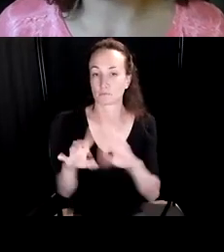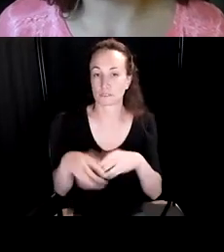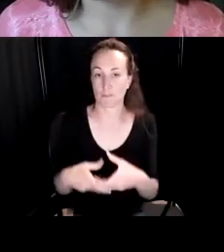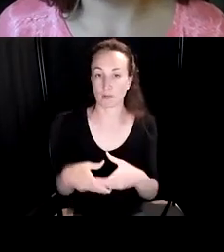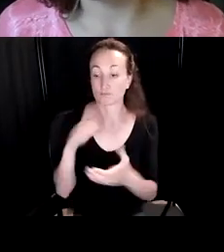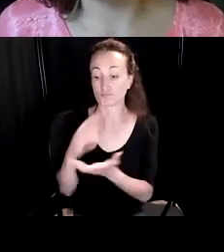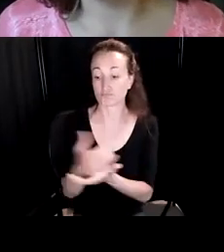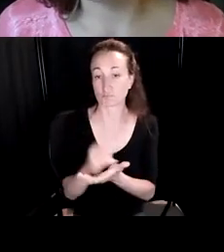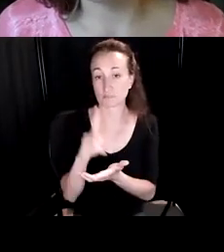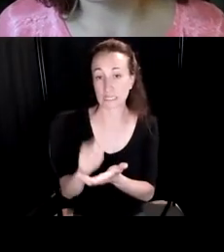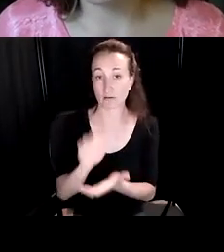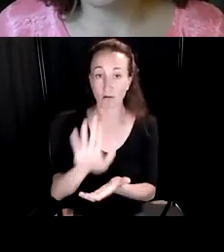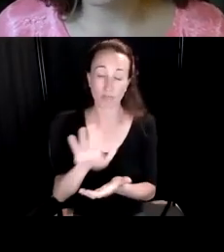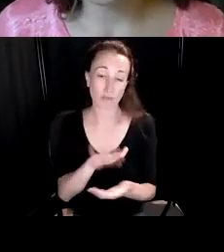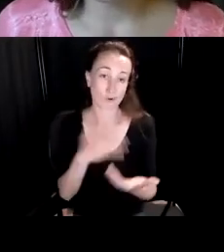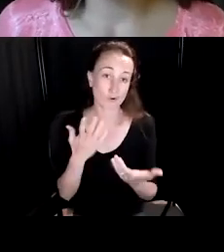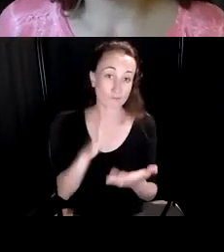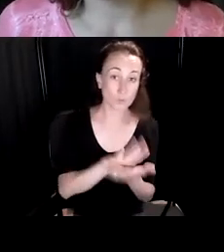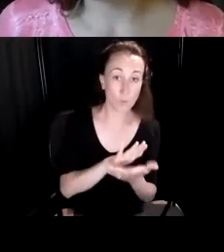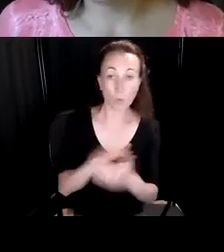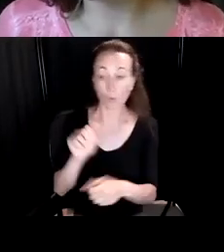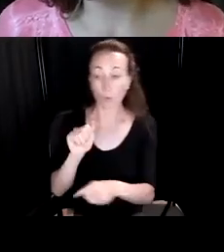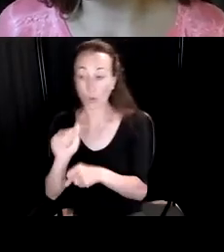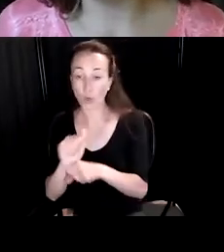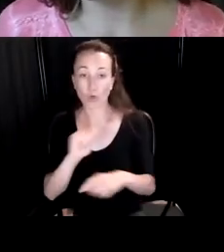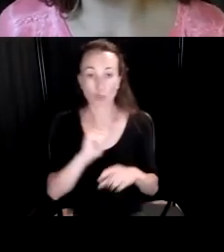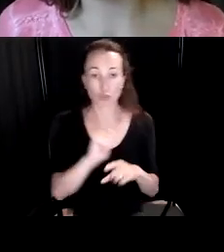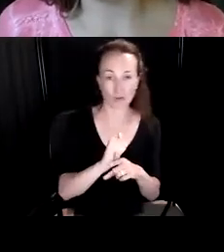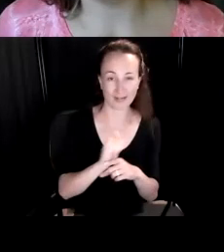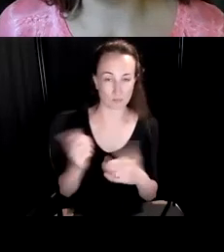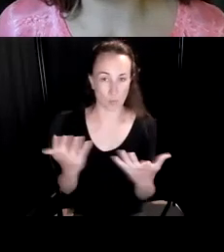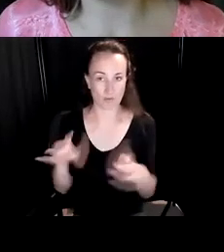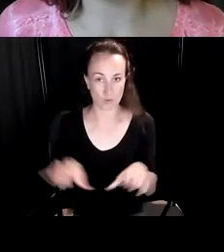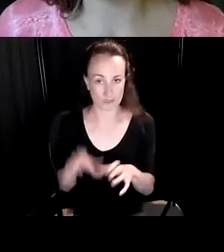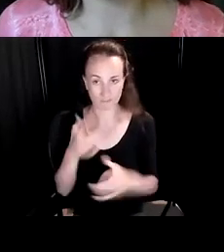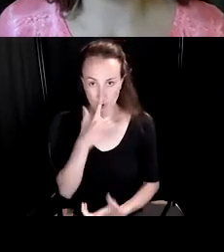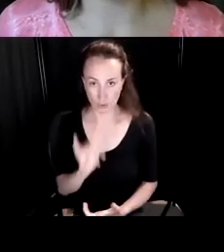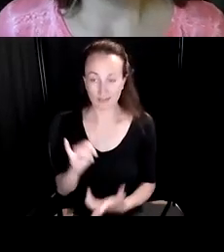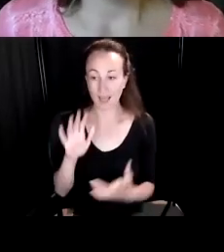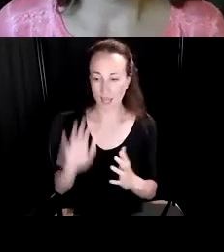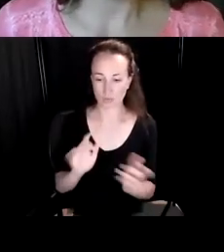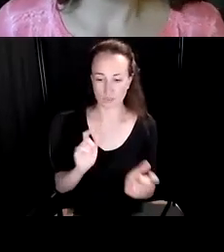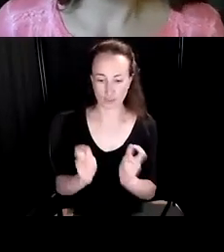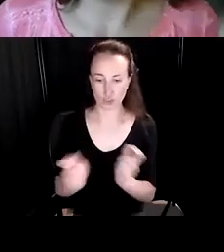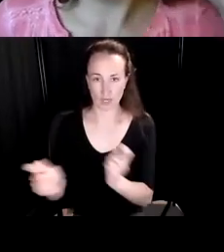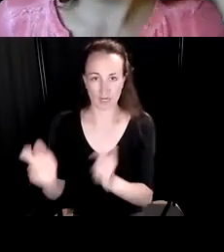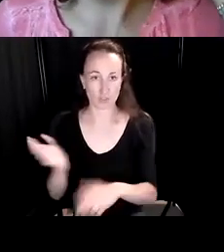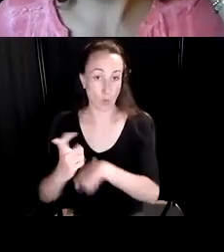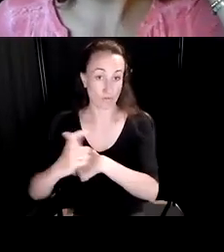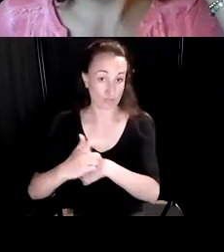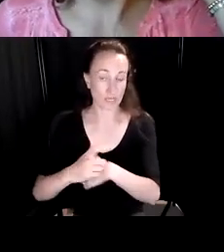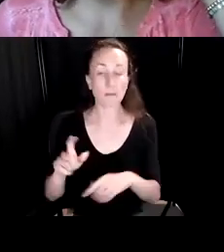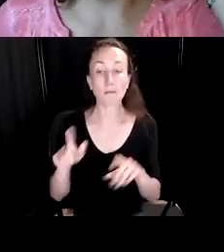on their school work training activities so that we could see how those change over time. But we were also collecting several